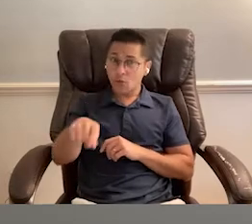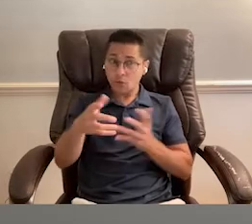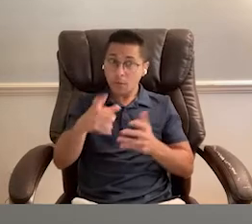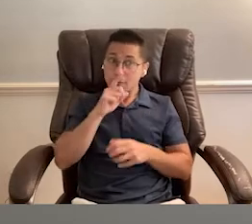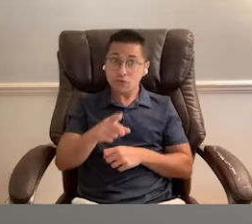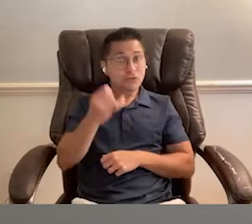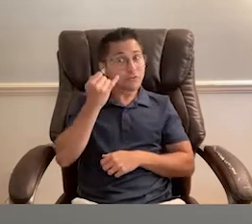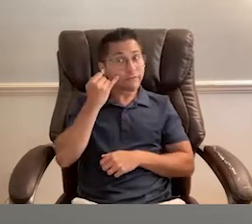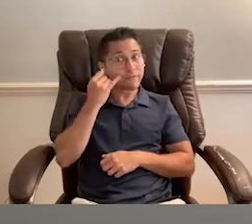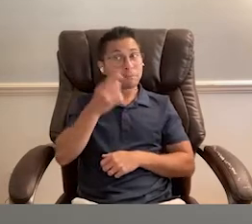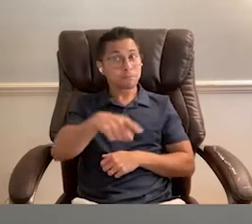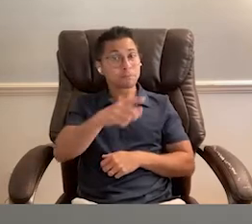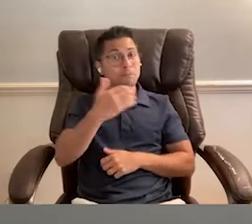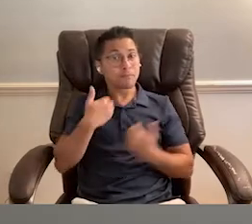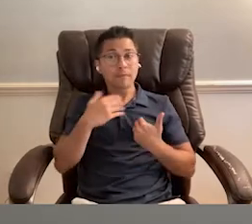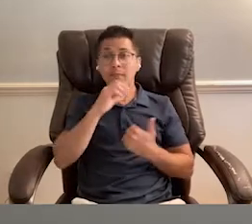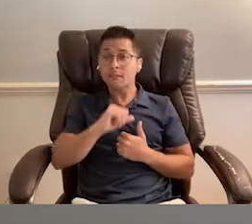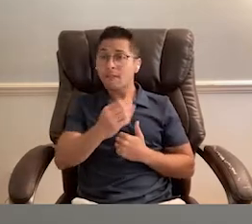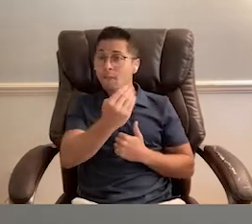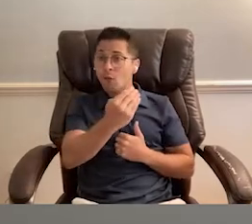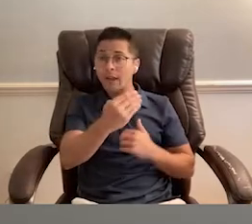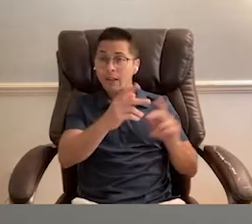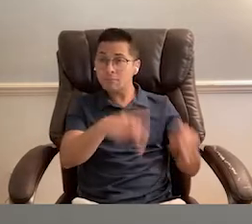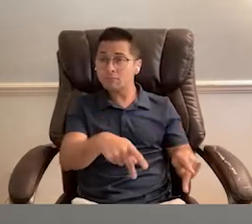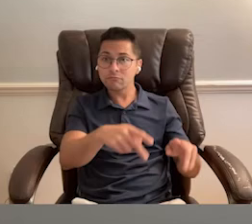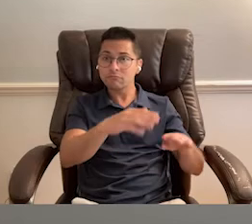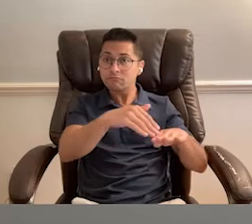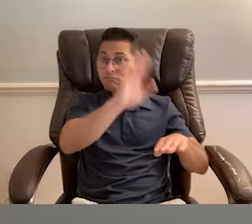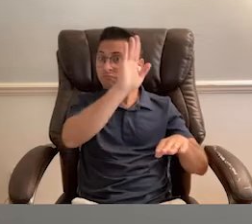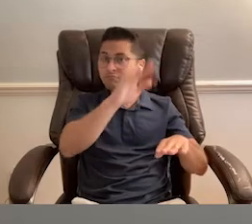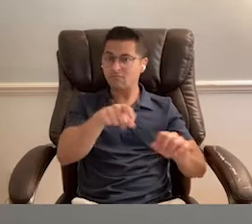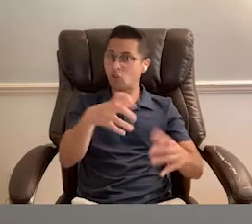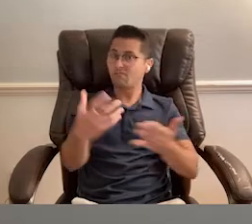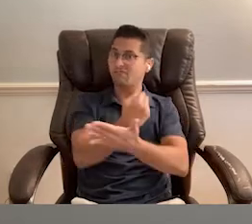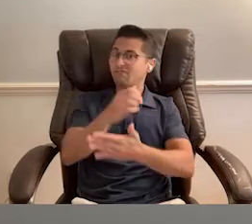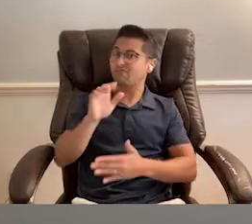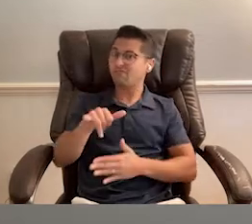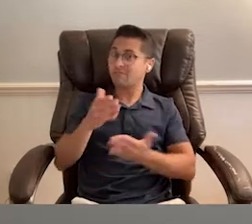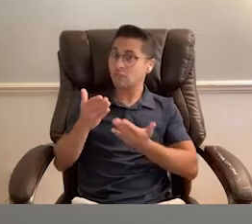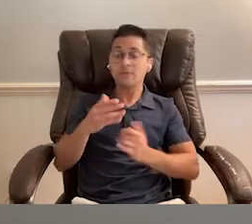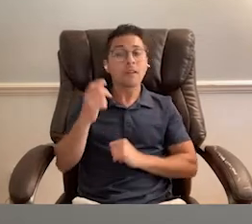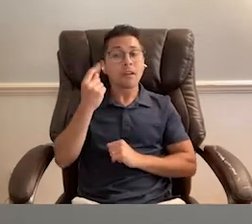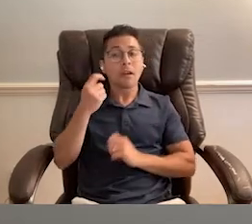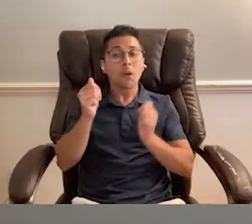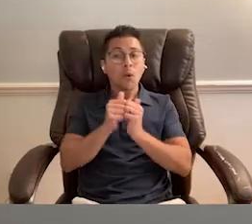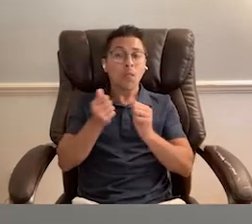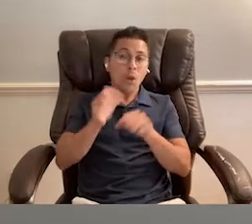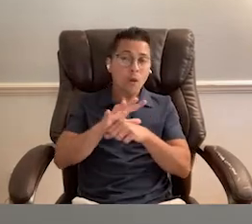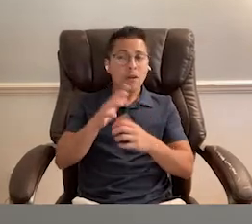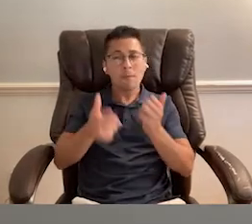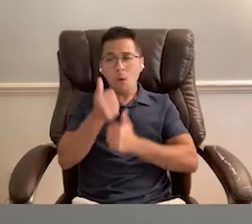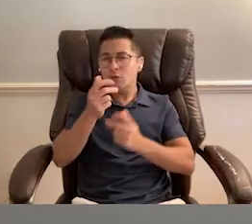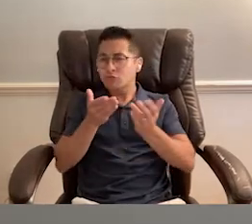make sure if you have a 14-year-old and up, that you access those services. With COVID, most of those